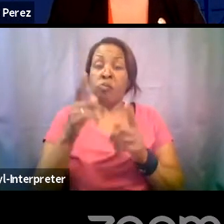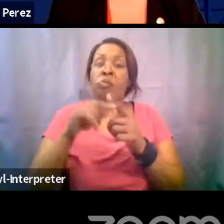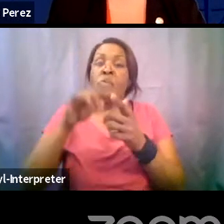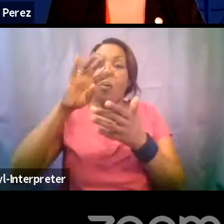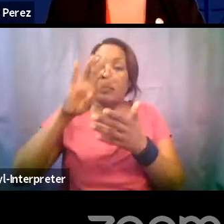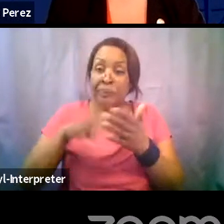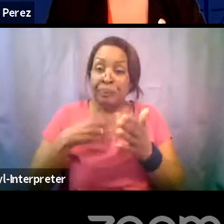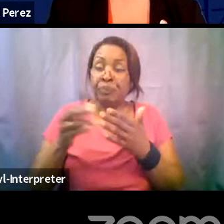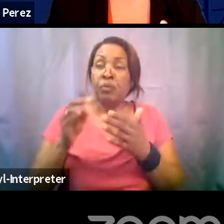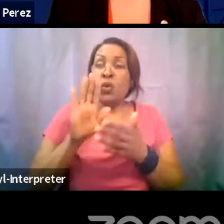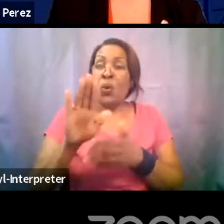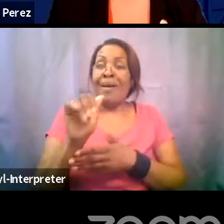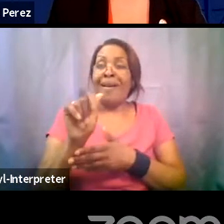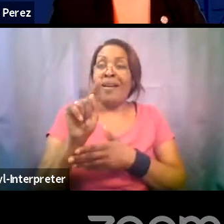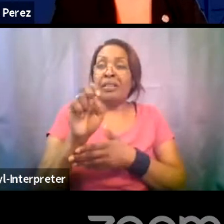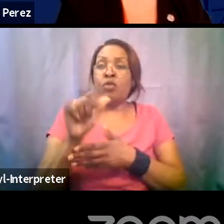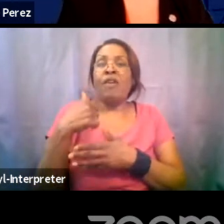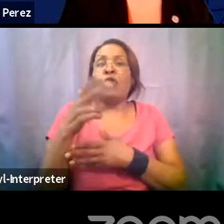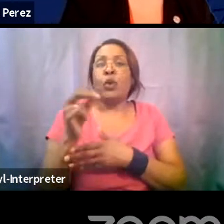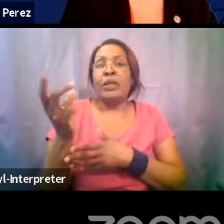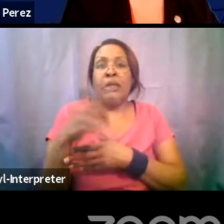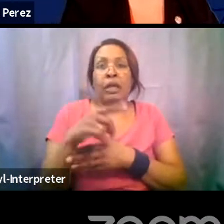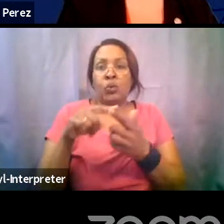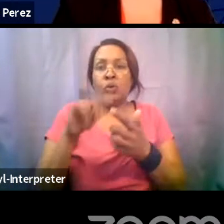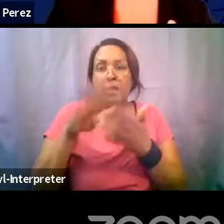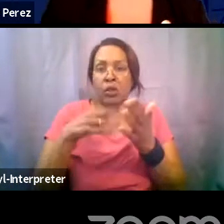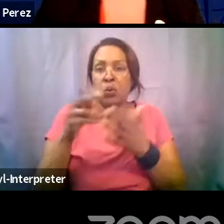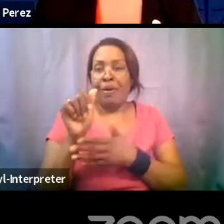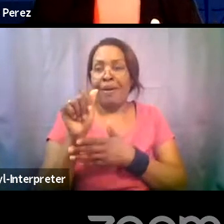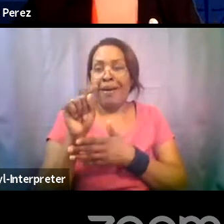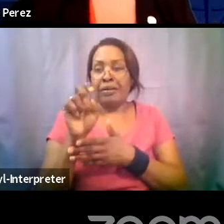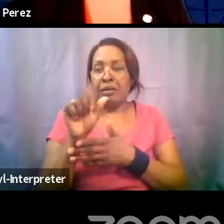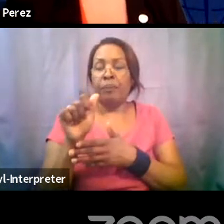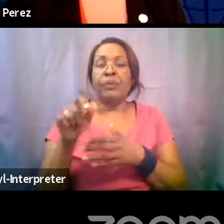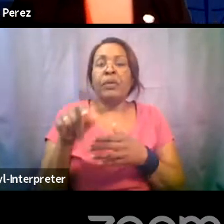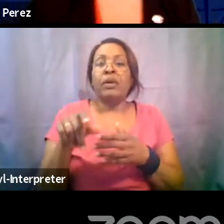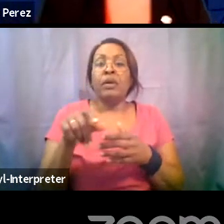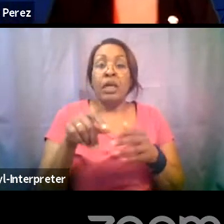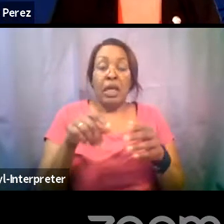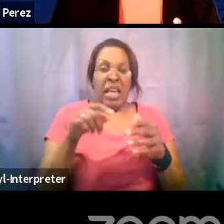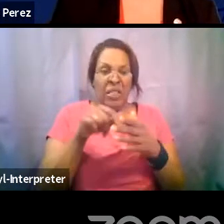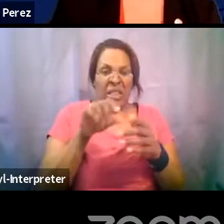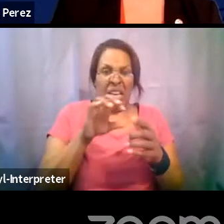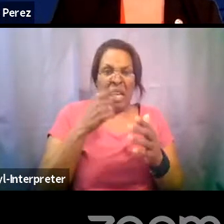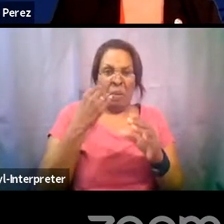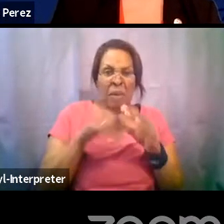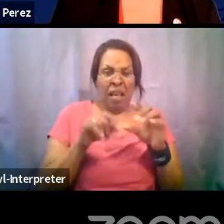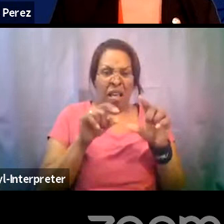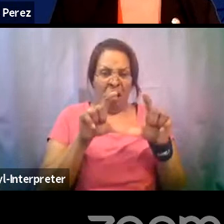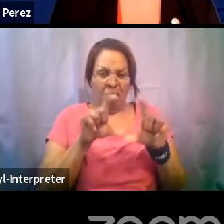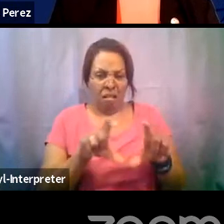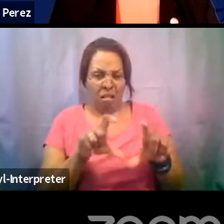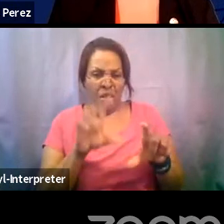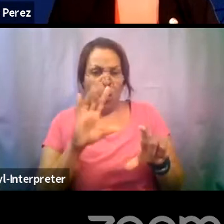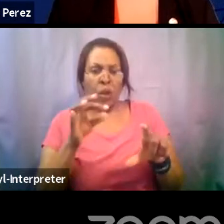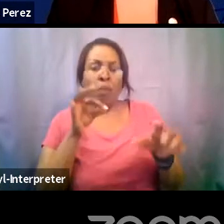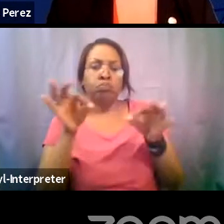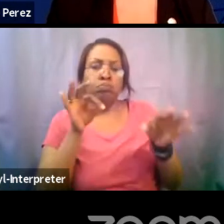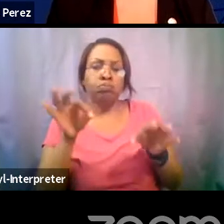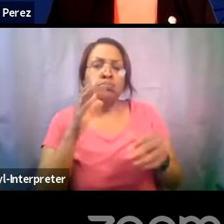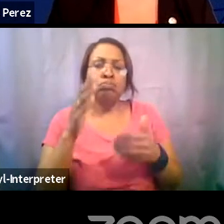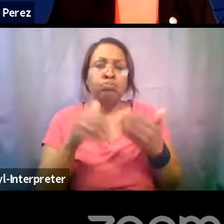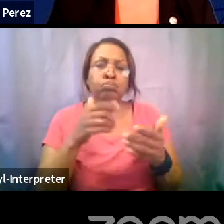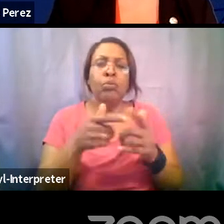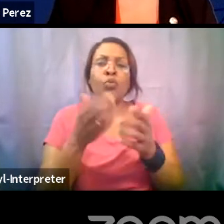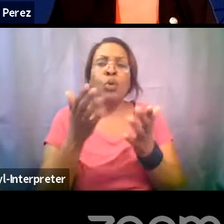schedule your ATSA, you have 30 days to schedule, in the body of the email, it will explain the process of